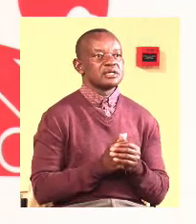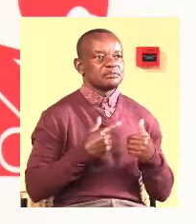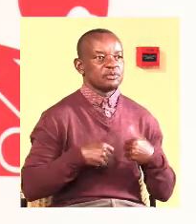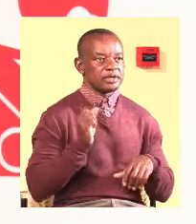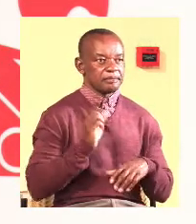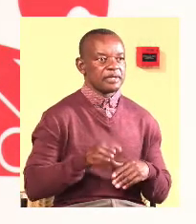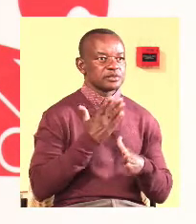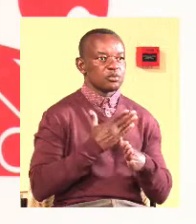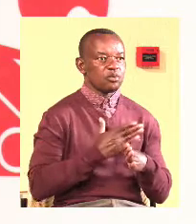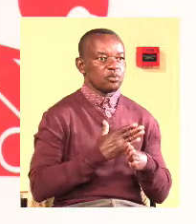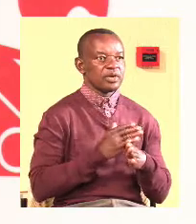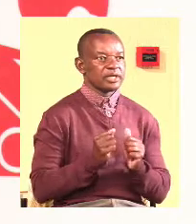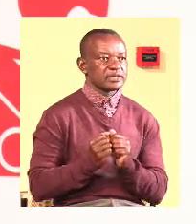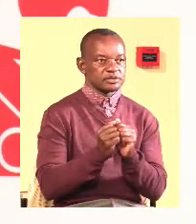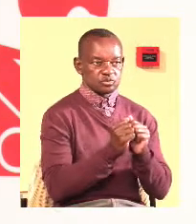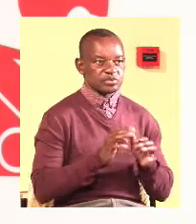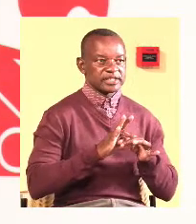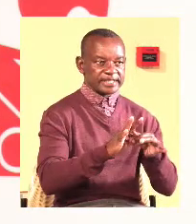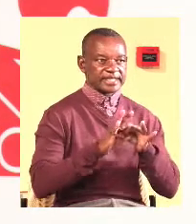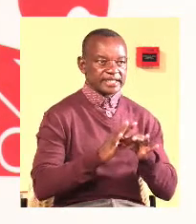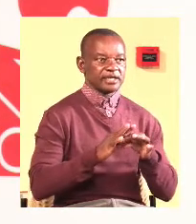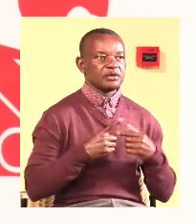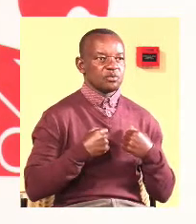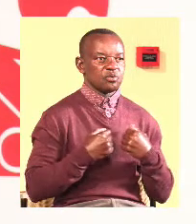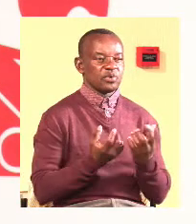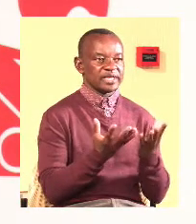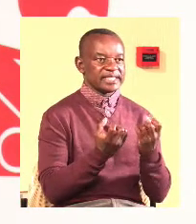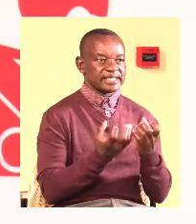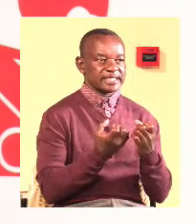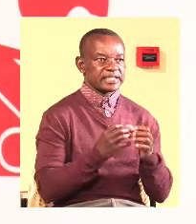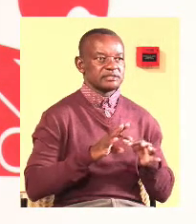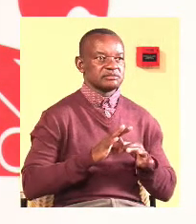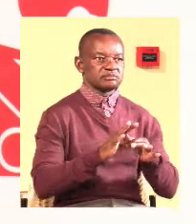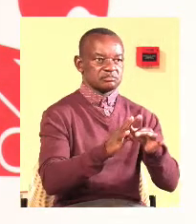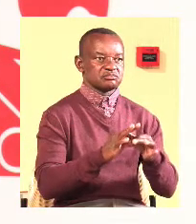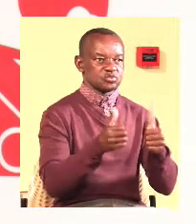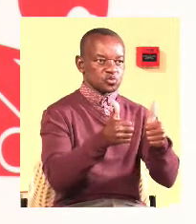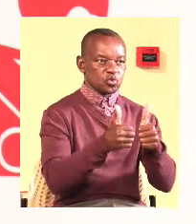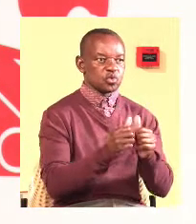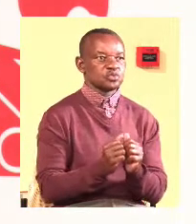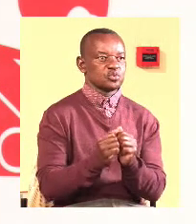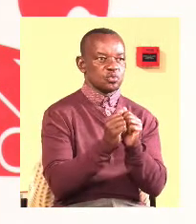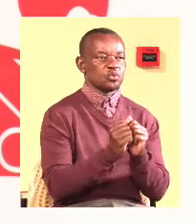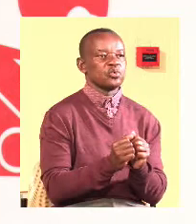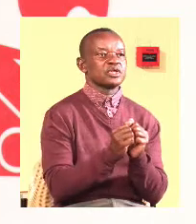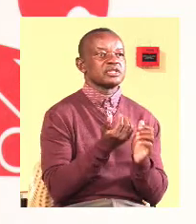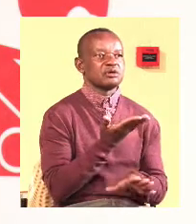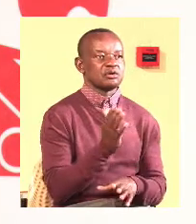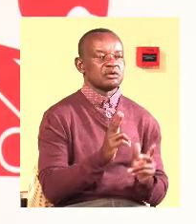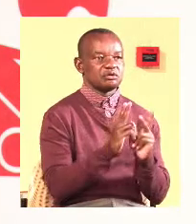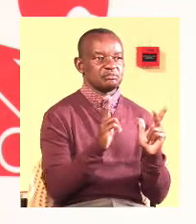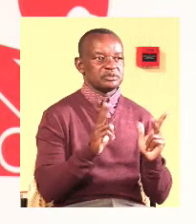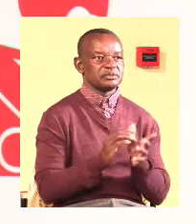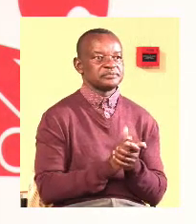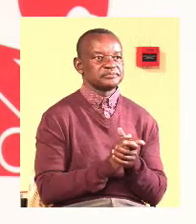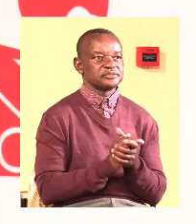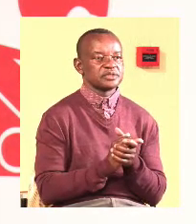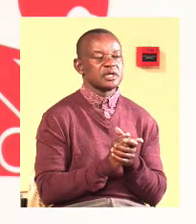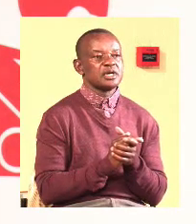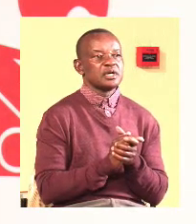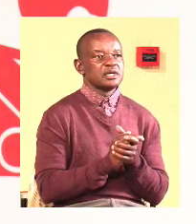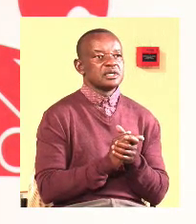need cooperation from members of public. If it says confinement restriction, it means confinement to your